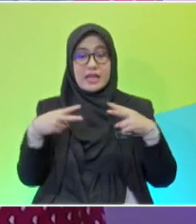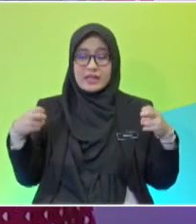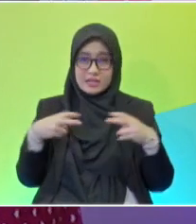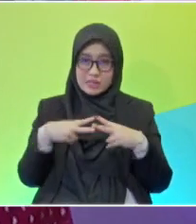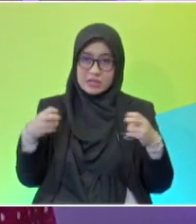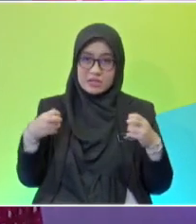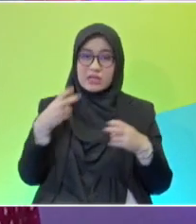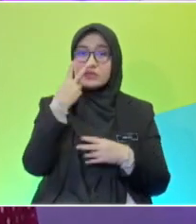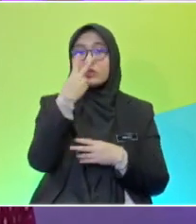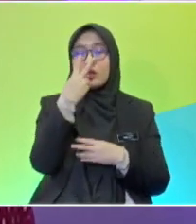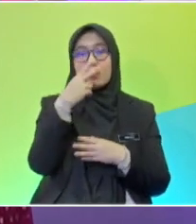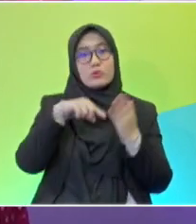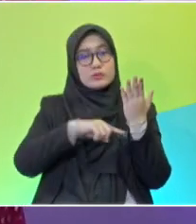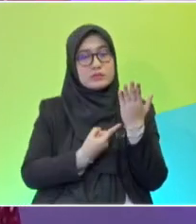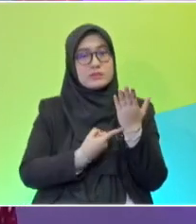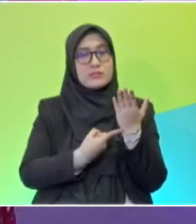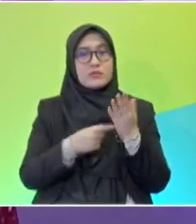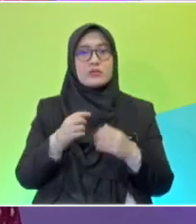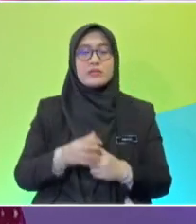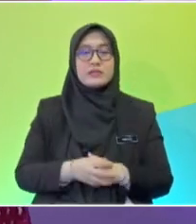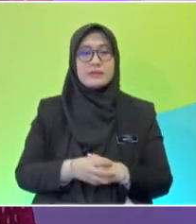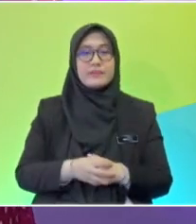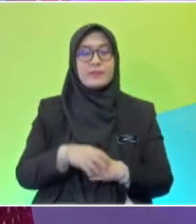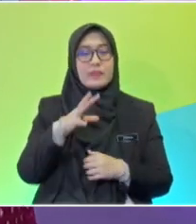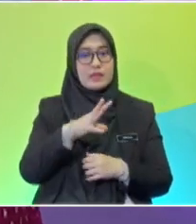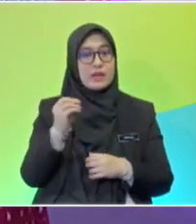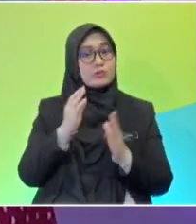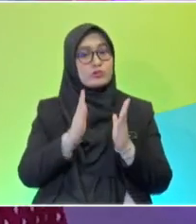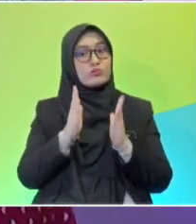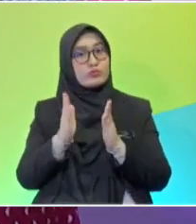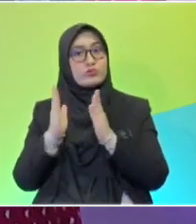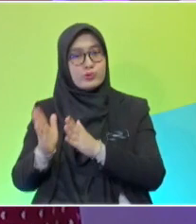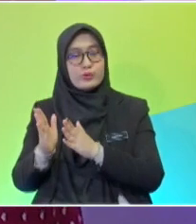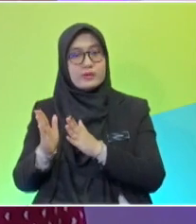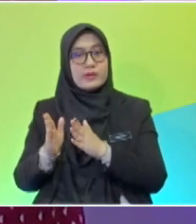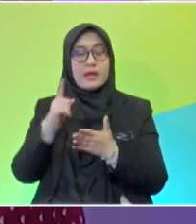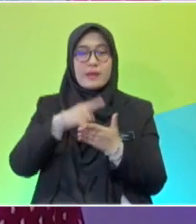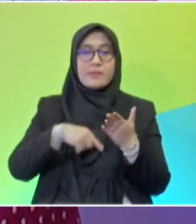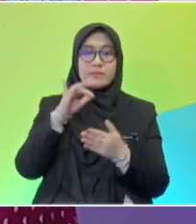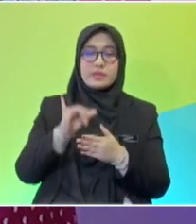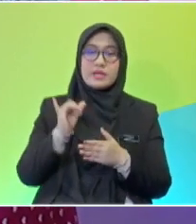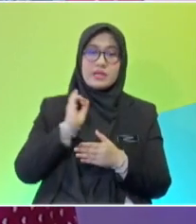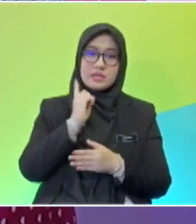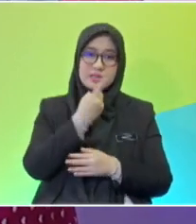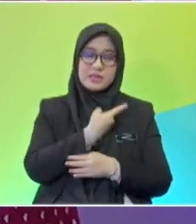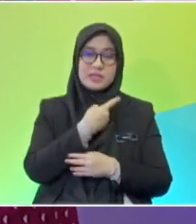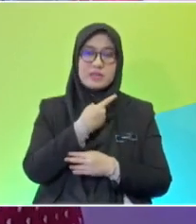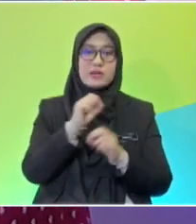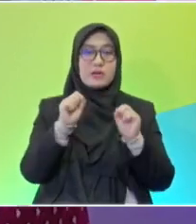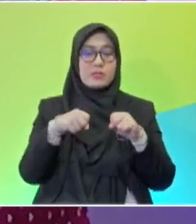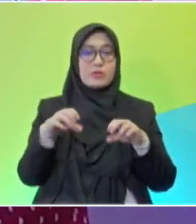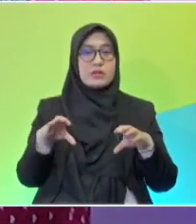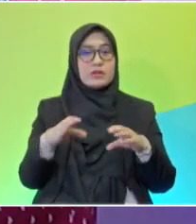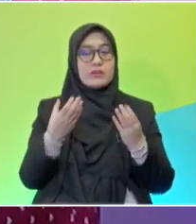you need to re-strategize your teaching so that you can push your pupils to get a